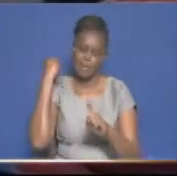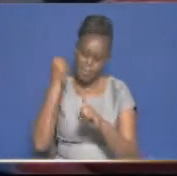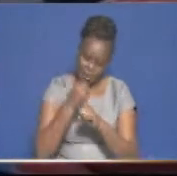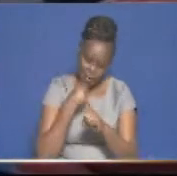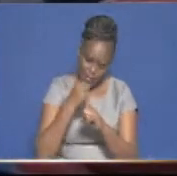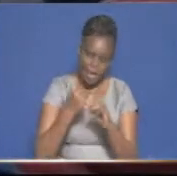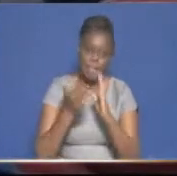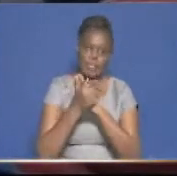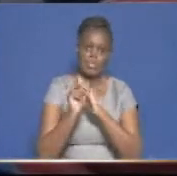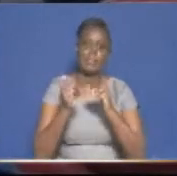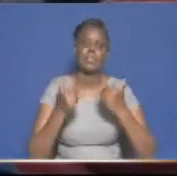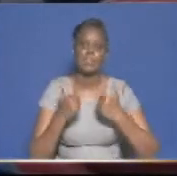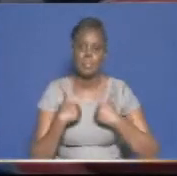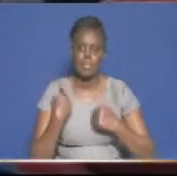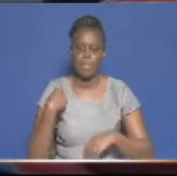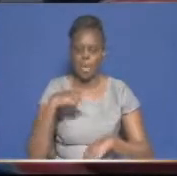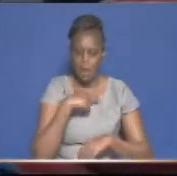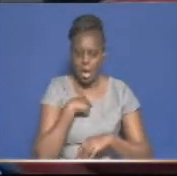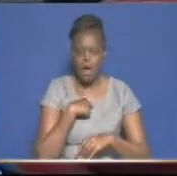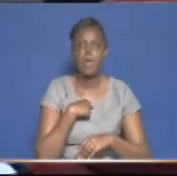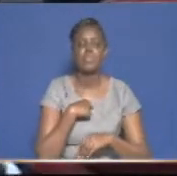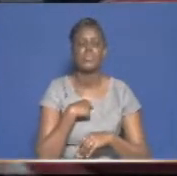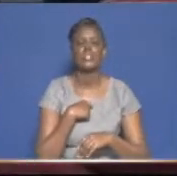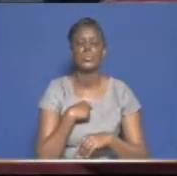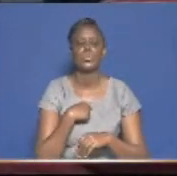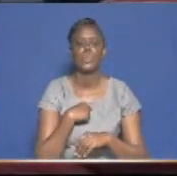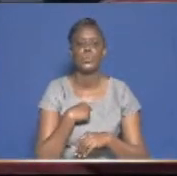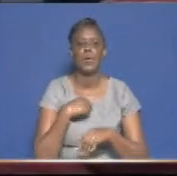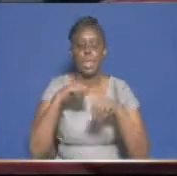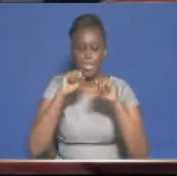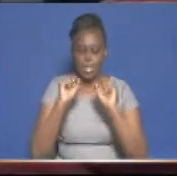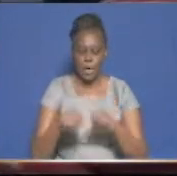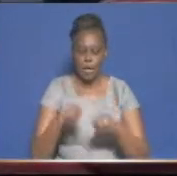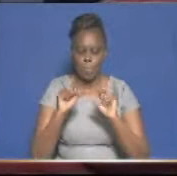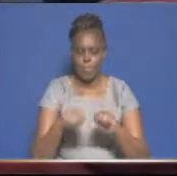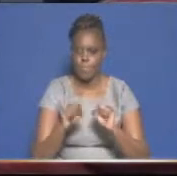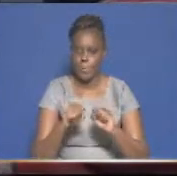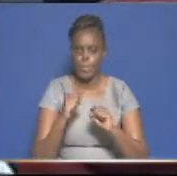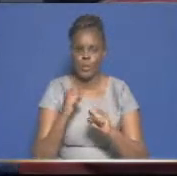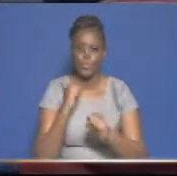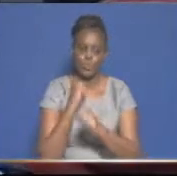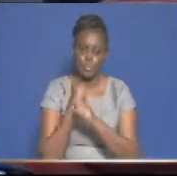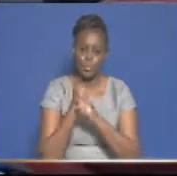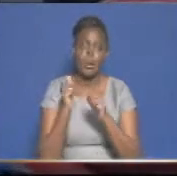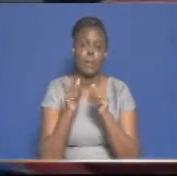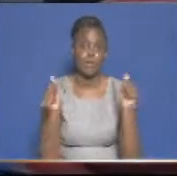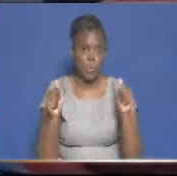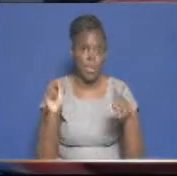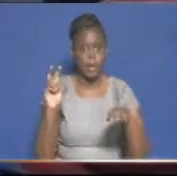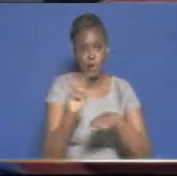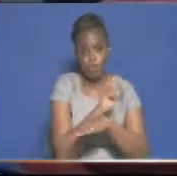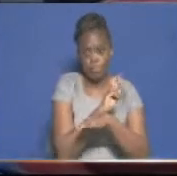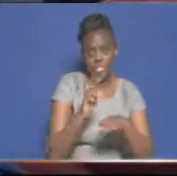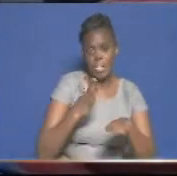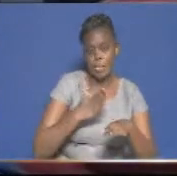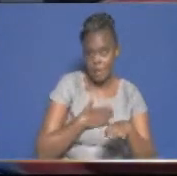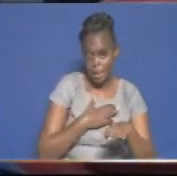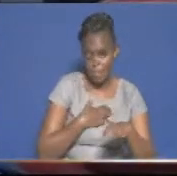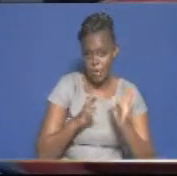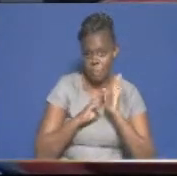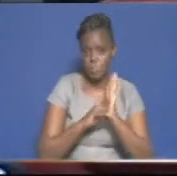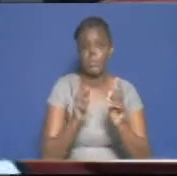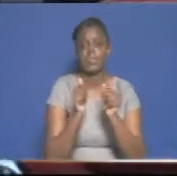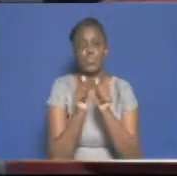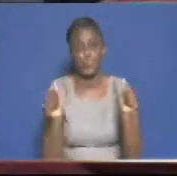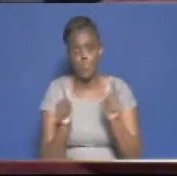skills, and for us to really be able to undertake our functions of oversight, of representation,